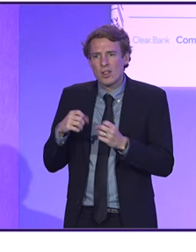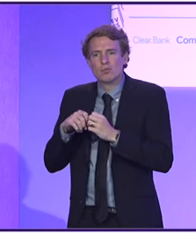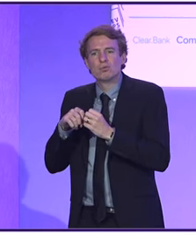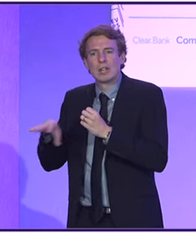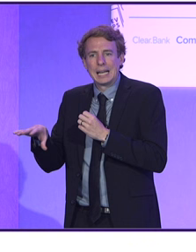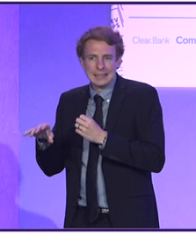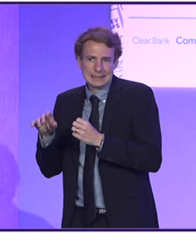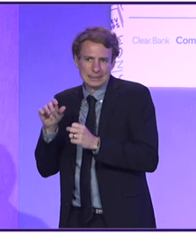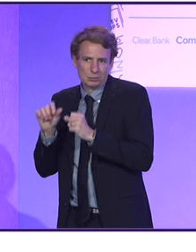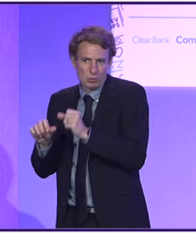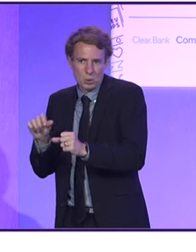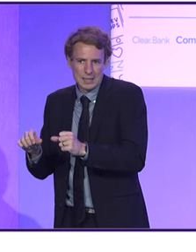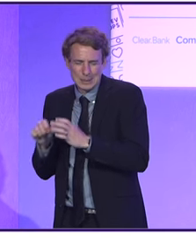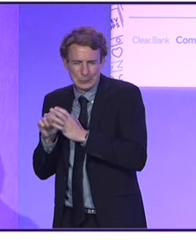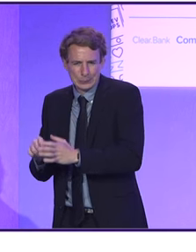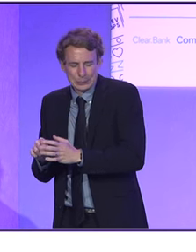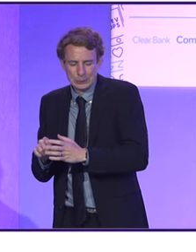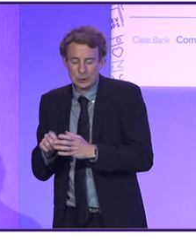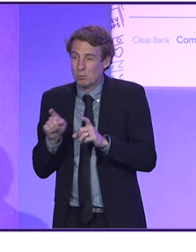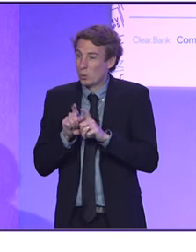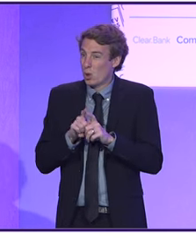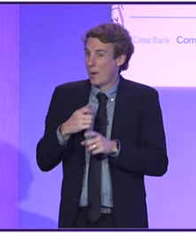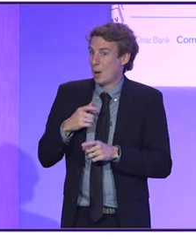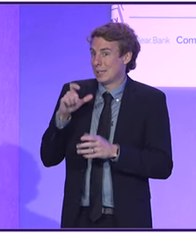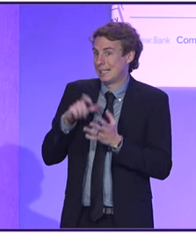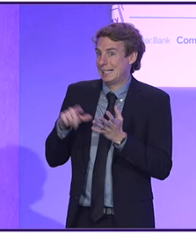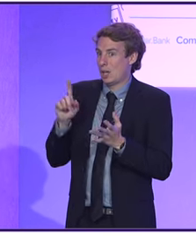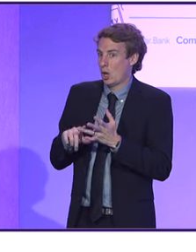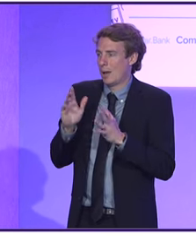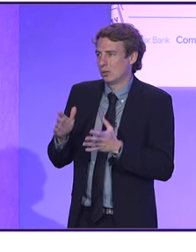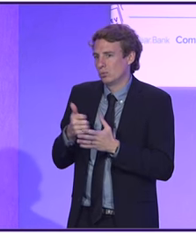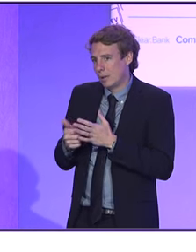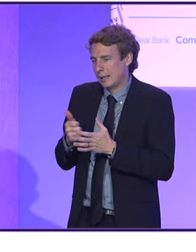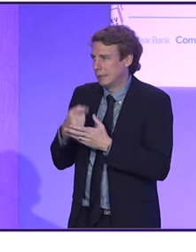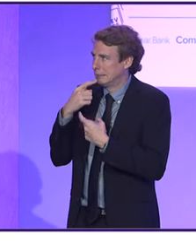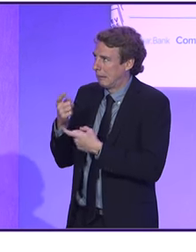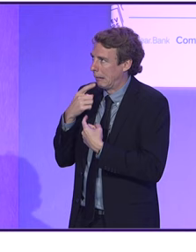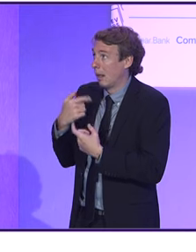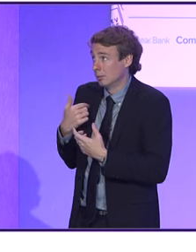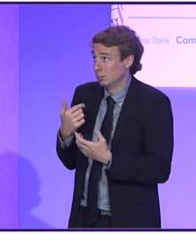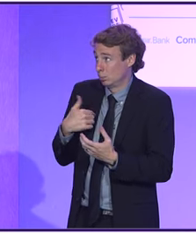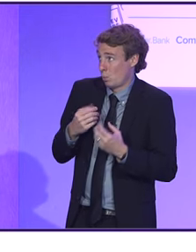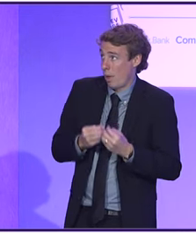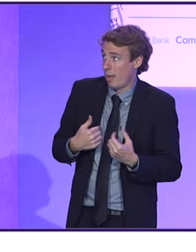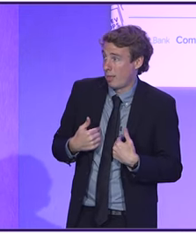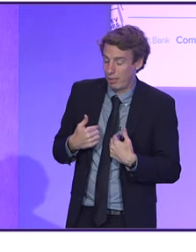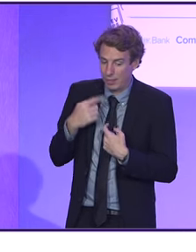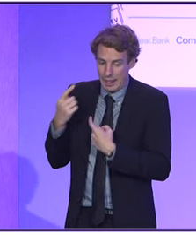I almost daily had to justify our existence to our CTO. It was a dysfunctional place. Oh, I'm behind now.